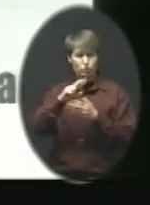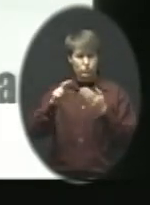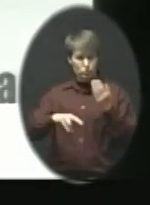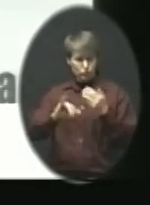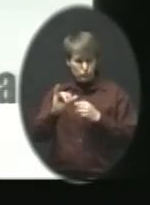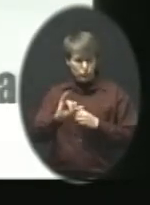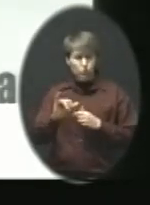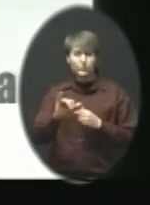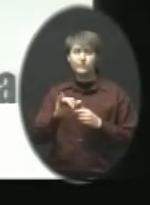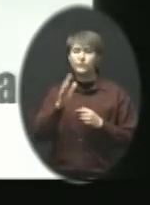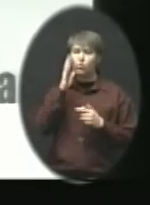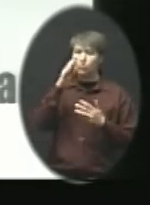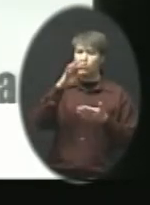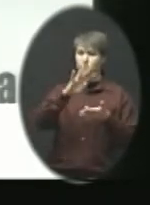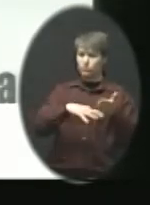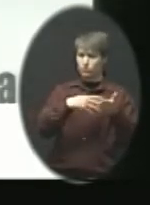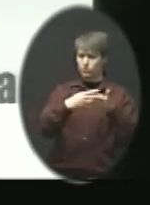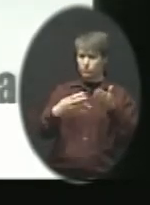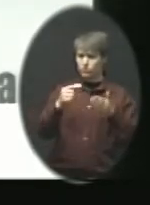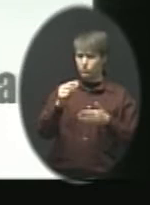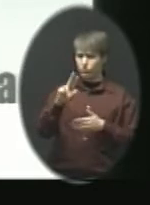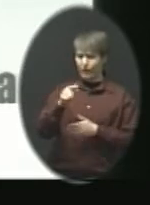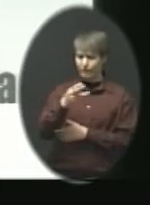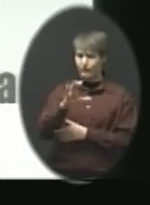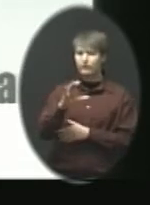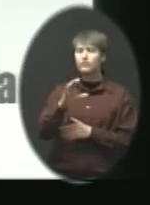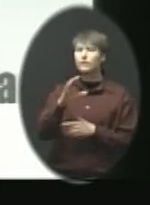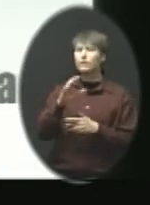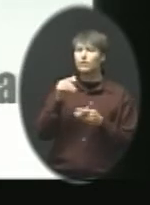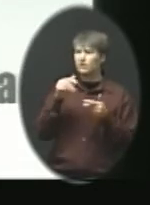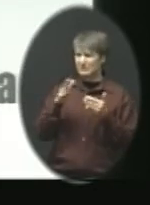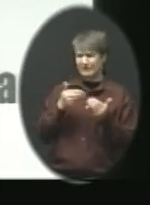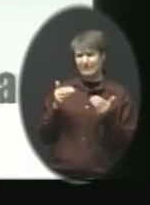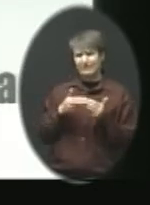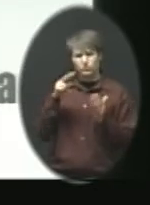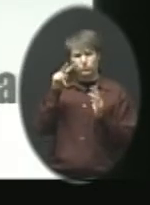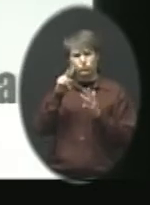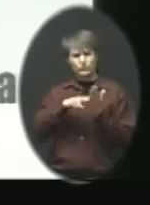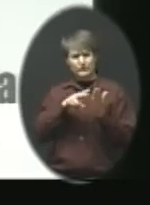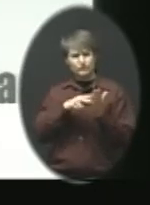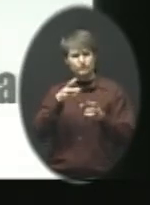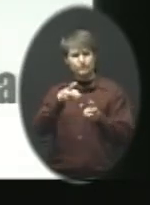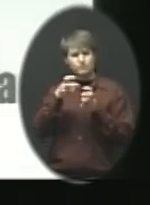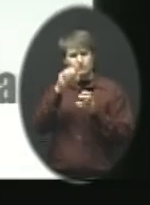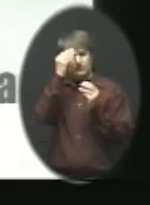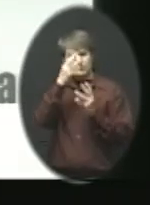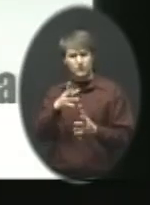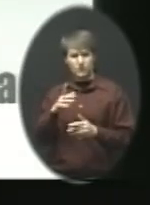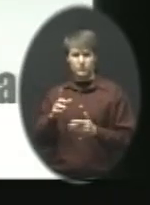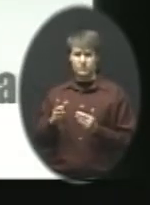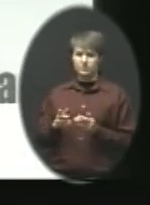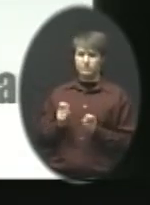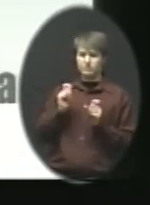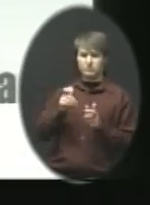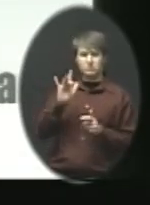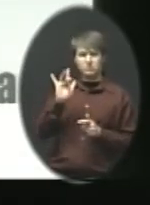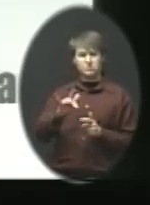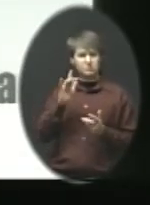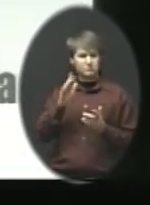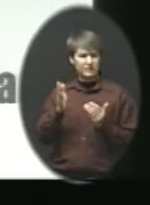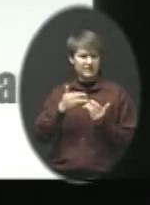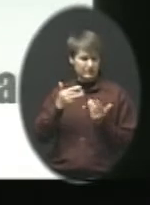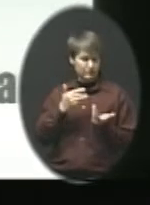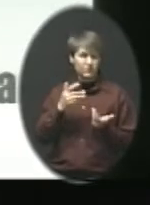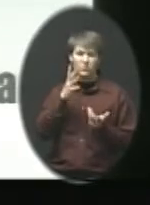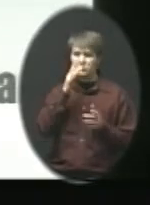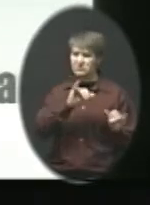doing it in a graphic format this year, and it's very easy to read and get information in just one quick look, and we're going to be